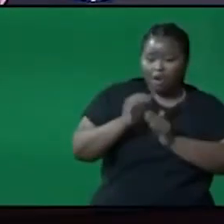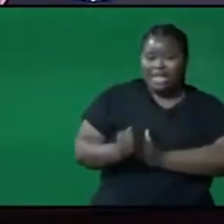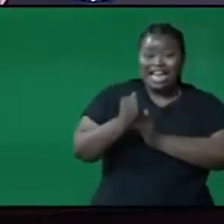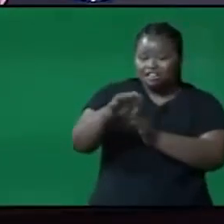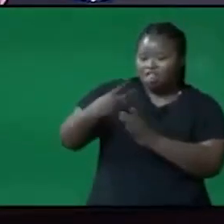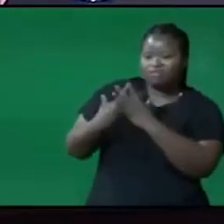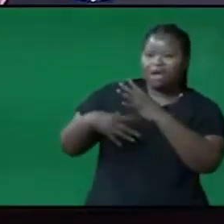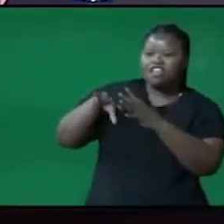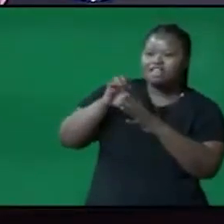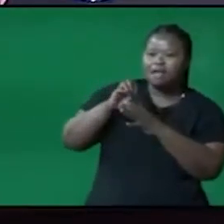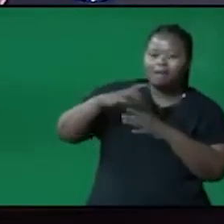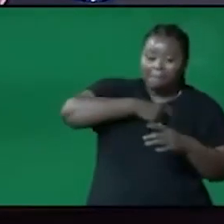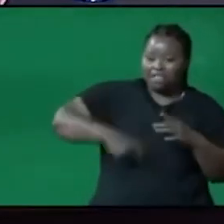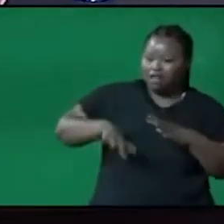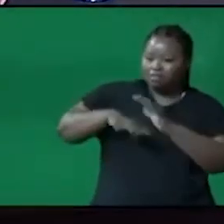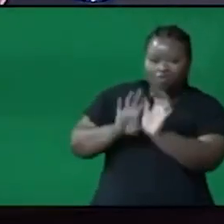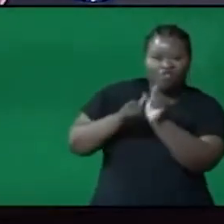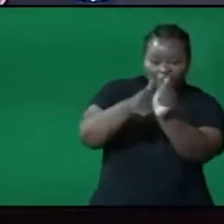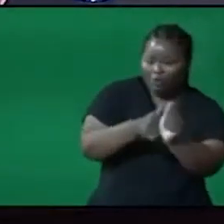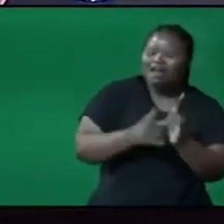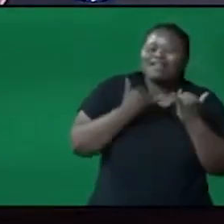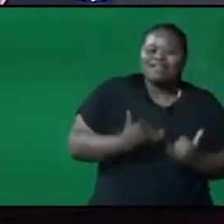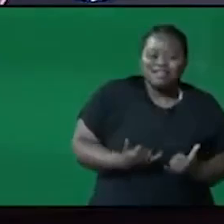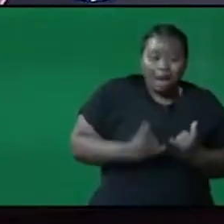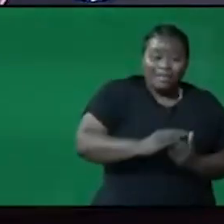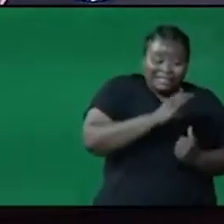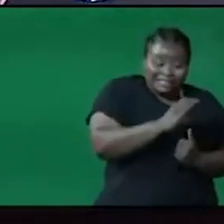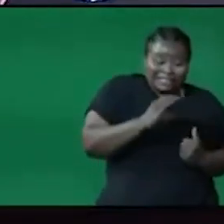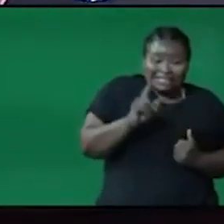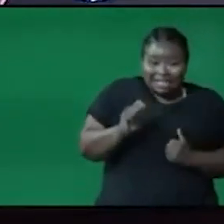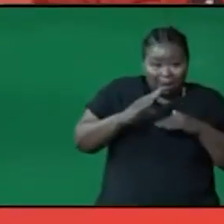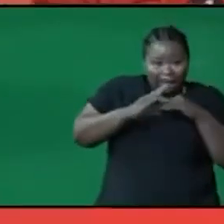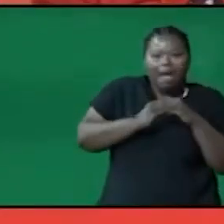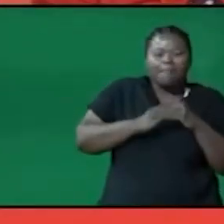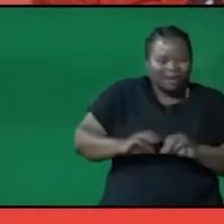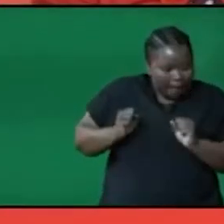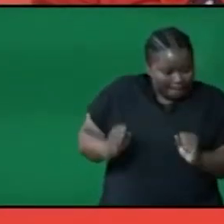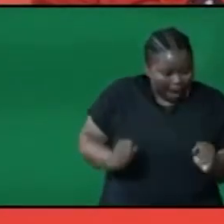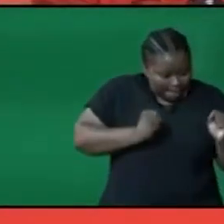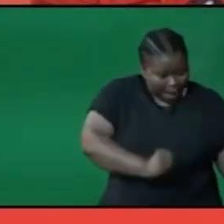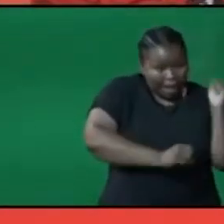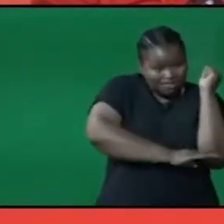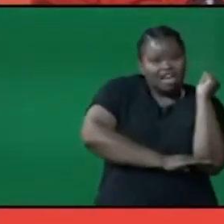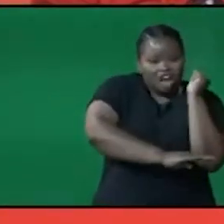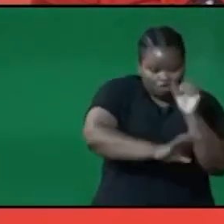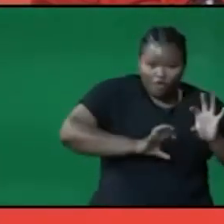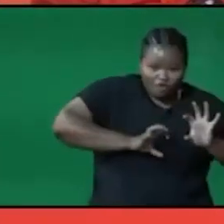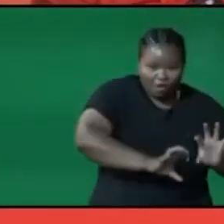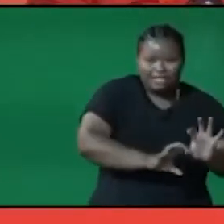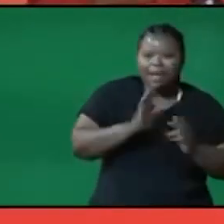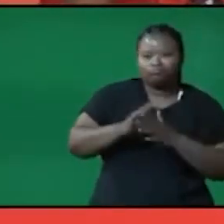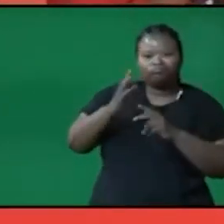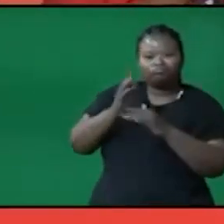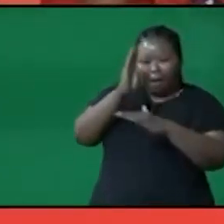leaves, they follow. From now on, a commissar must be a permanent ground force, defined by